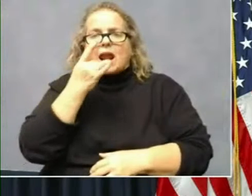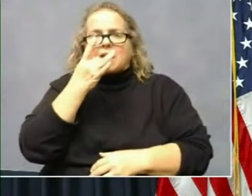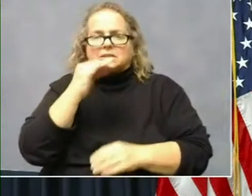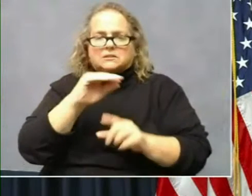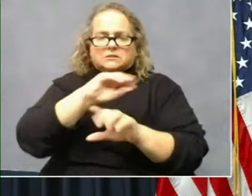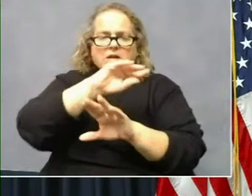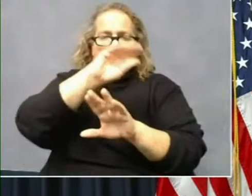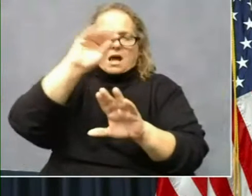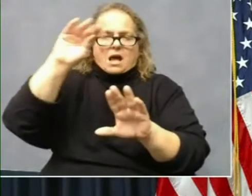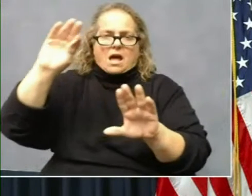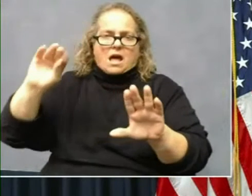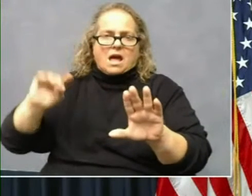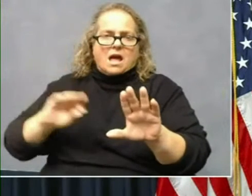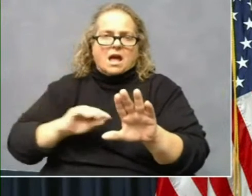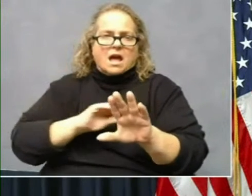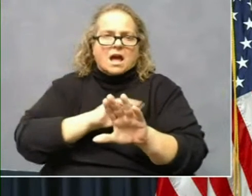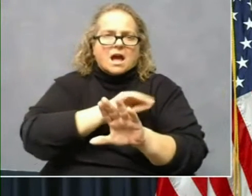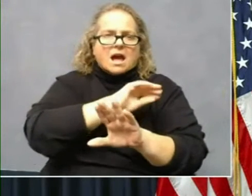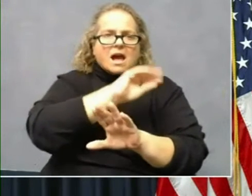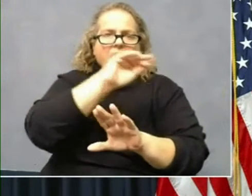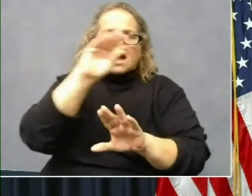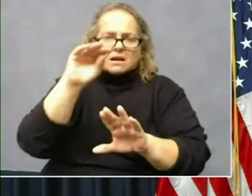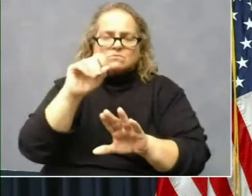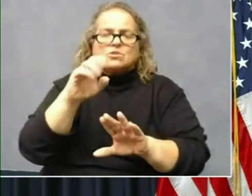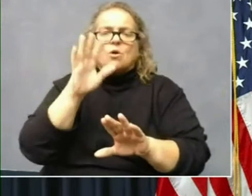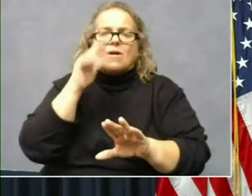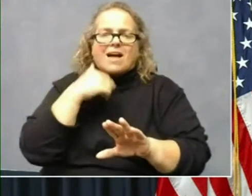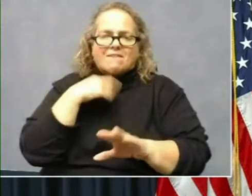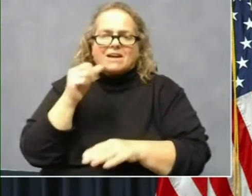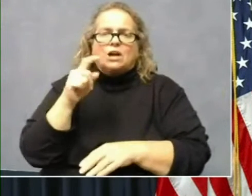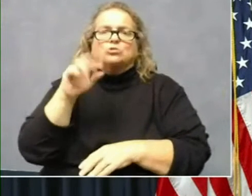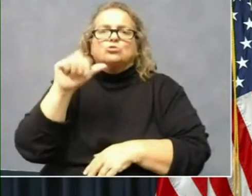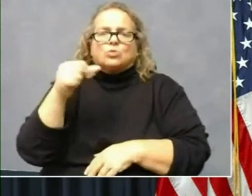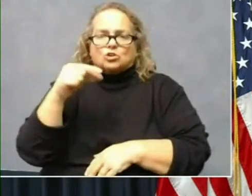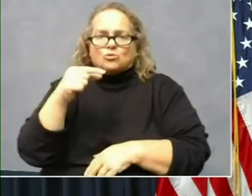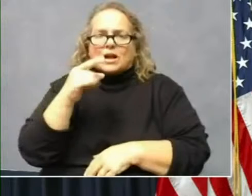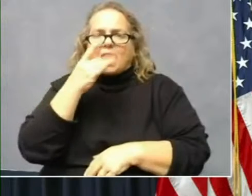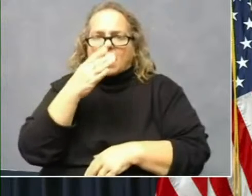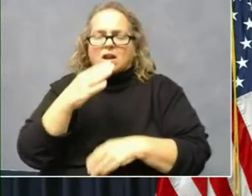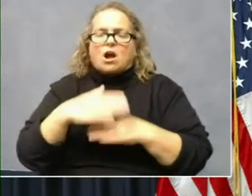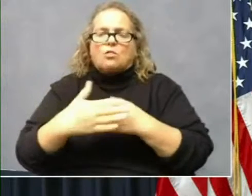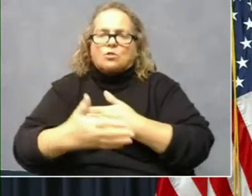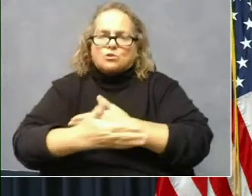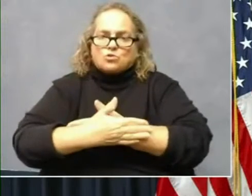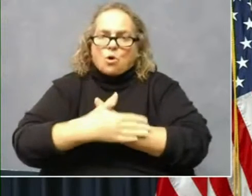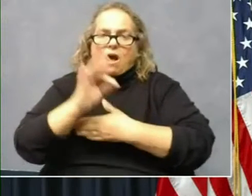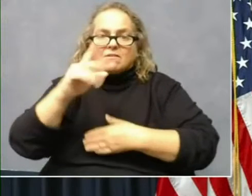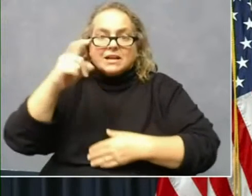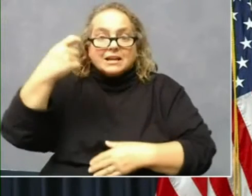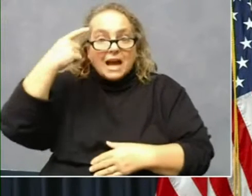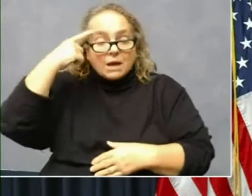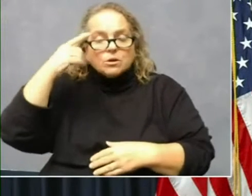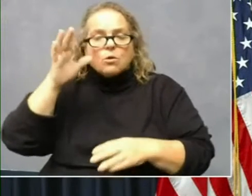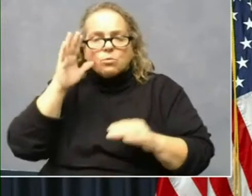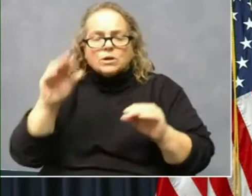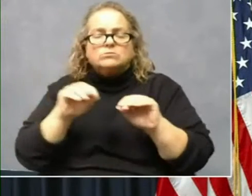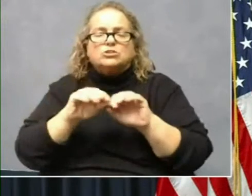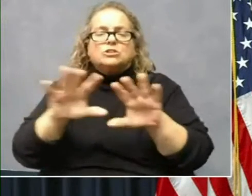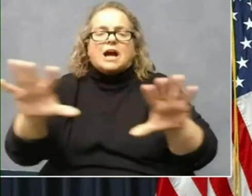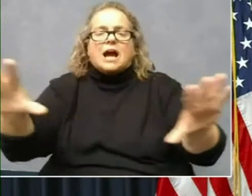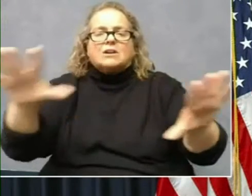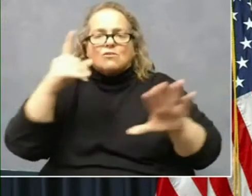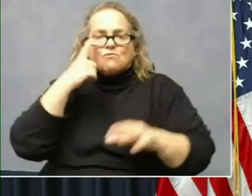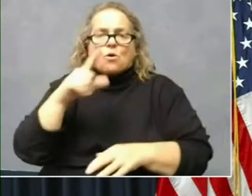be an extra green light right there over the door of the Capitol, shining for these 10 lost Kentuckians, and now